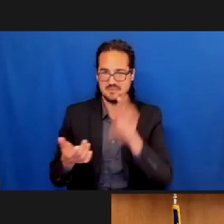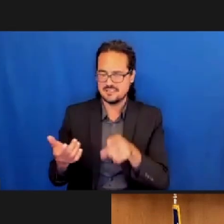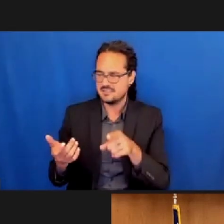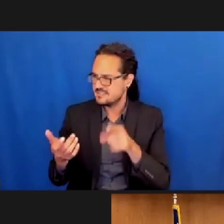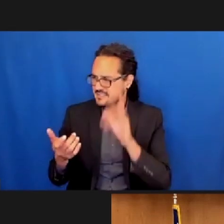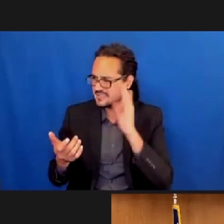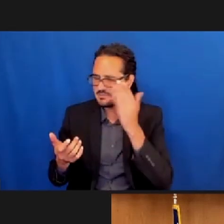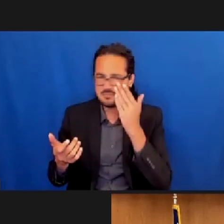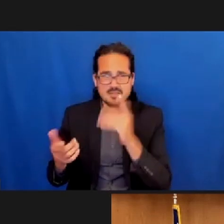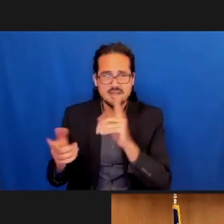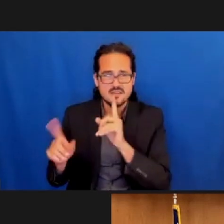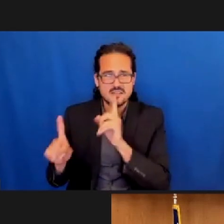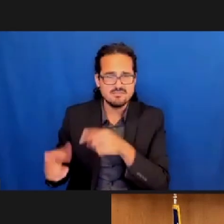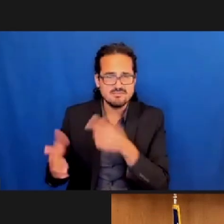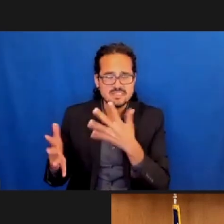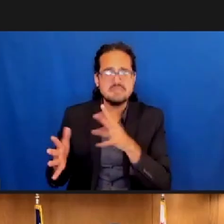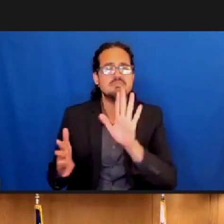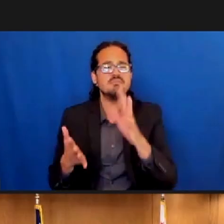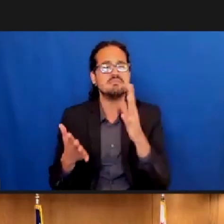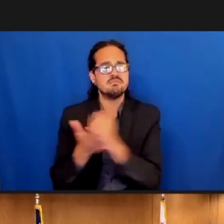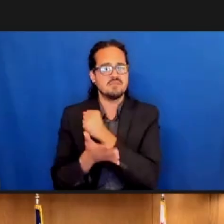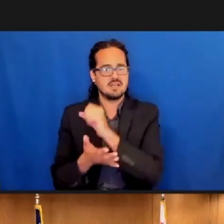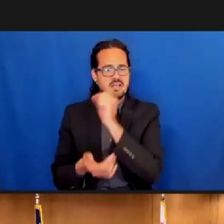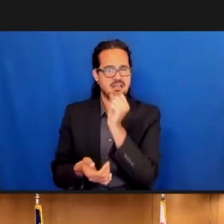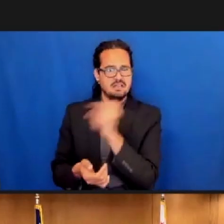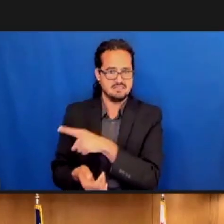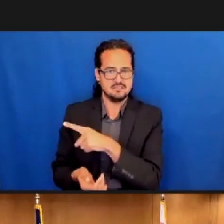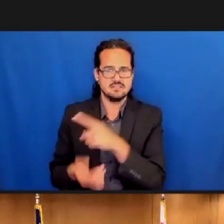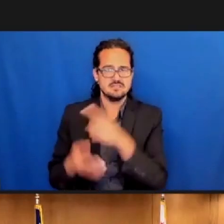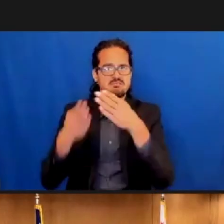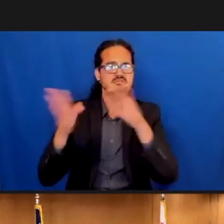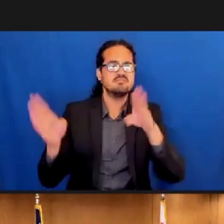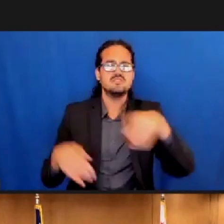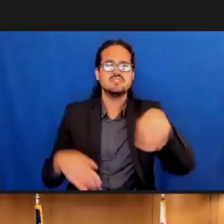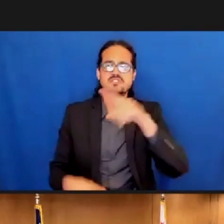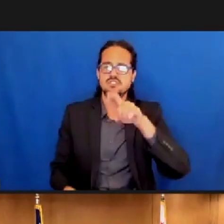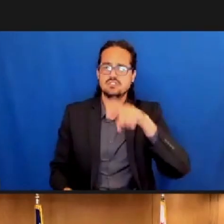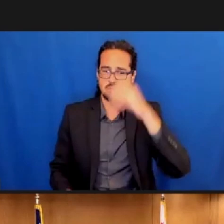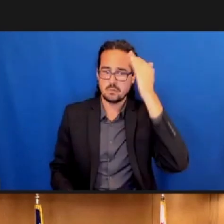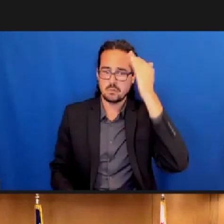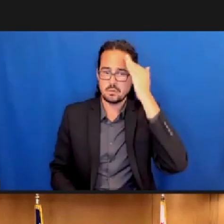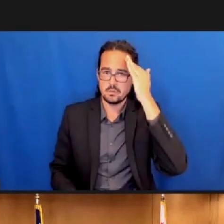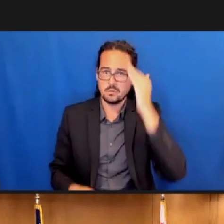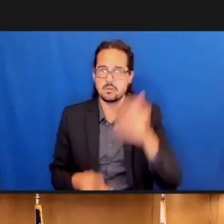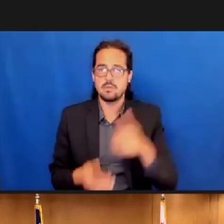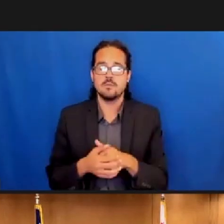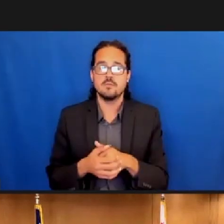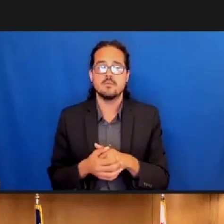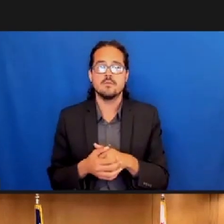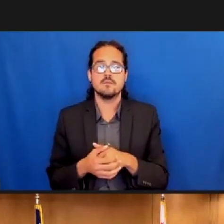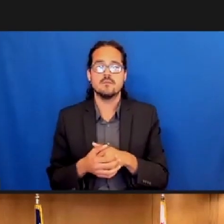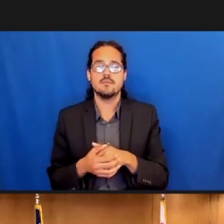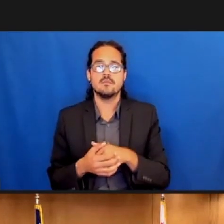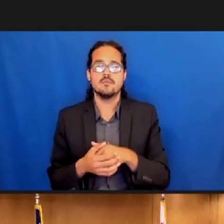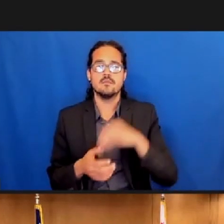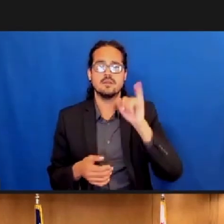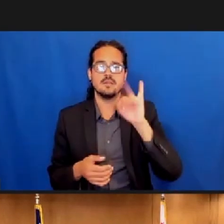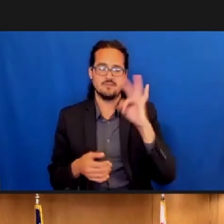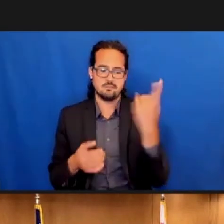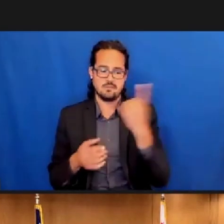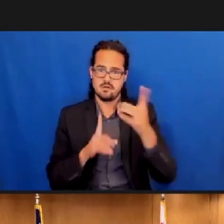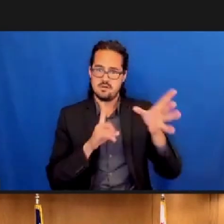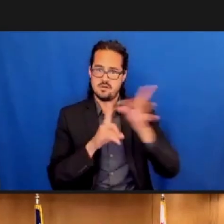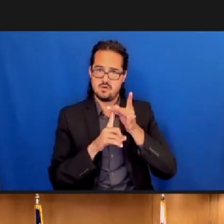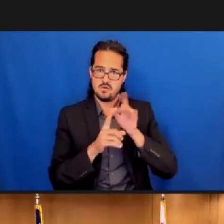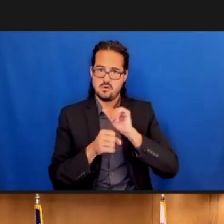hear. If a person has an antibody drawn and their antibody test shows that they